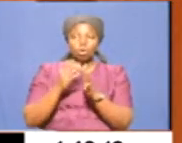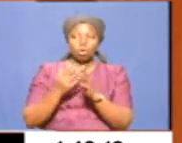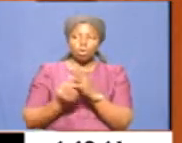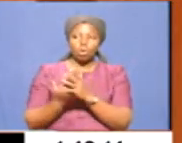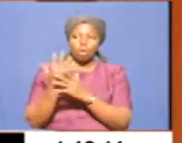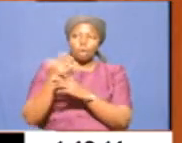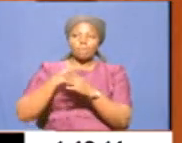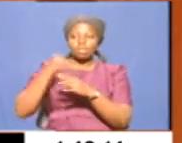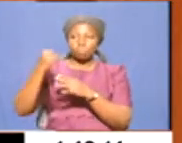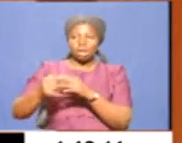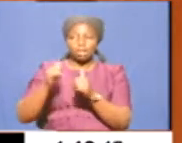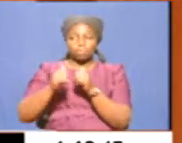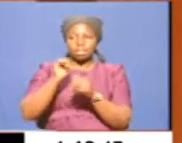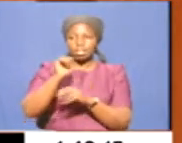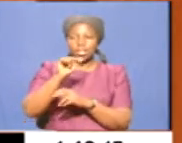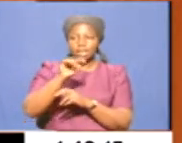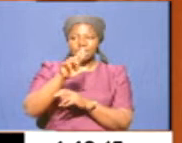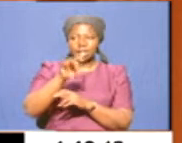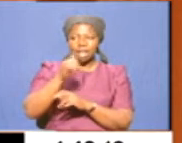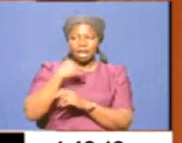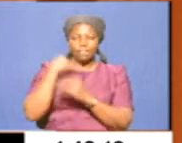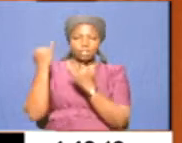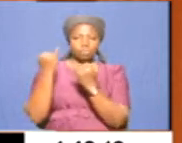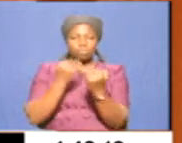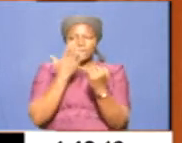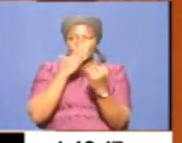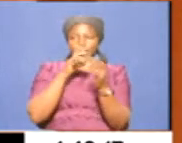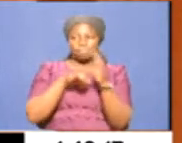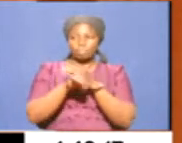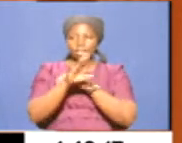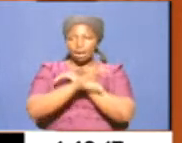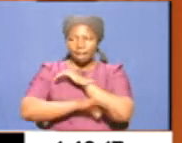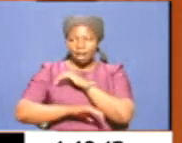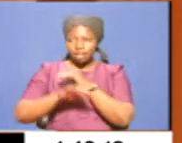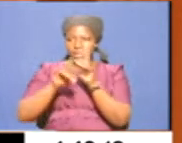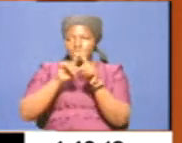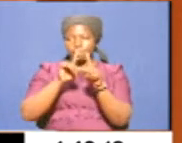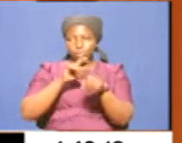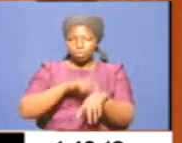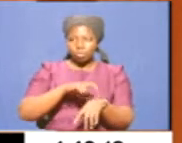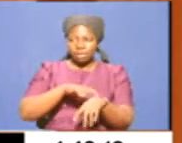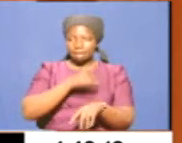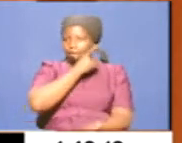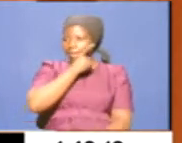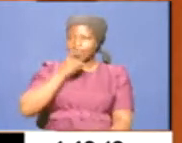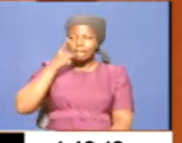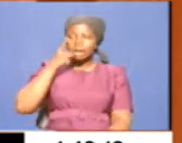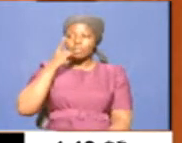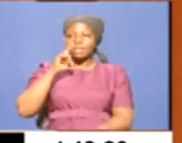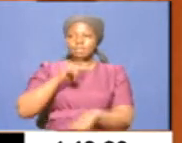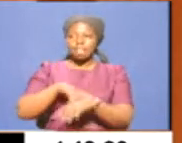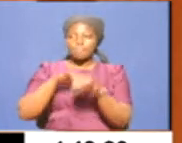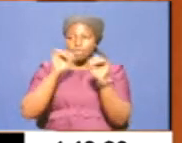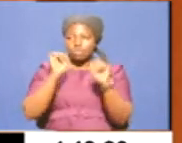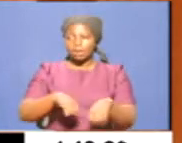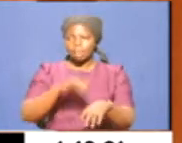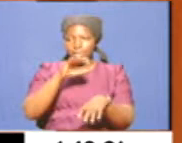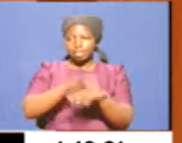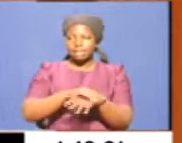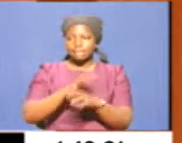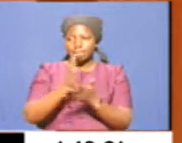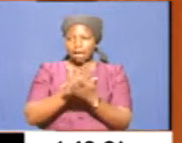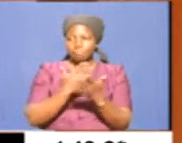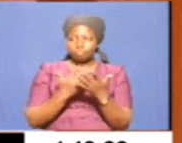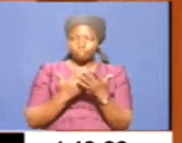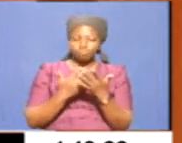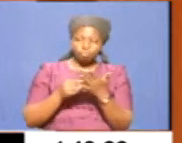helped introduce it to the country, that even in the face of drought you would be able to get some form of rebate that would